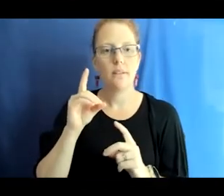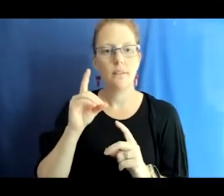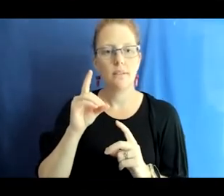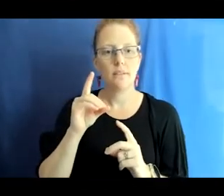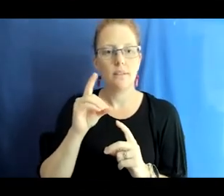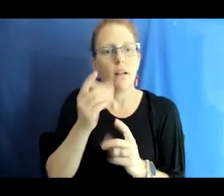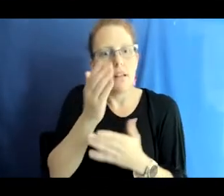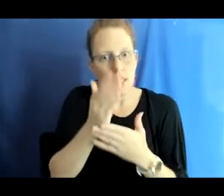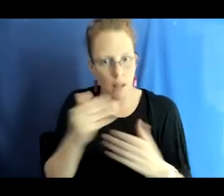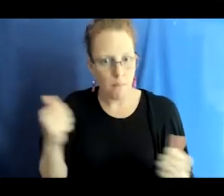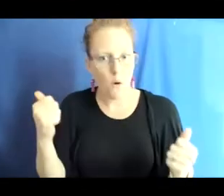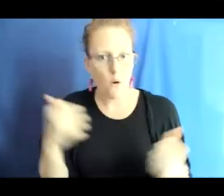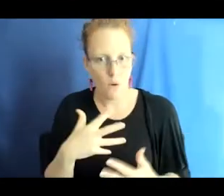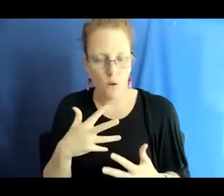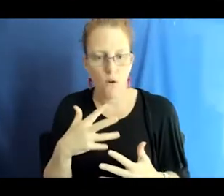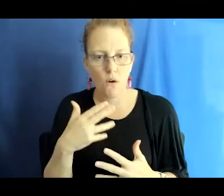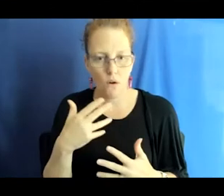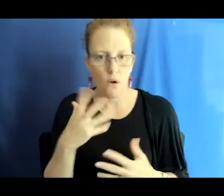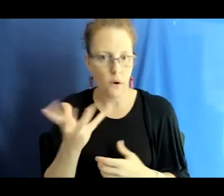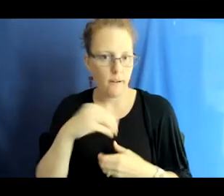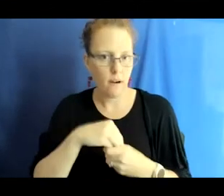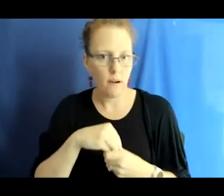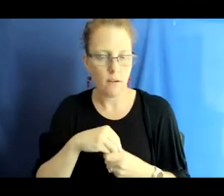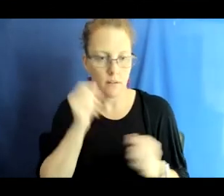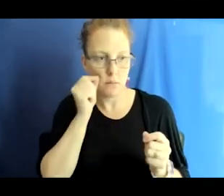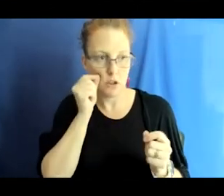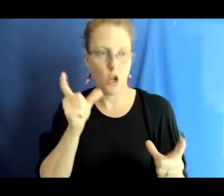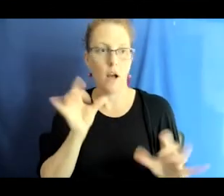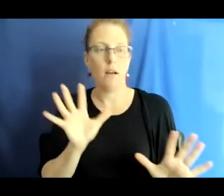horror were surprising,